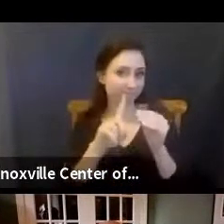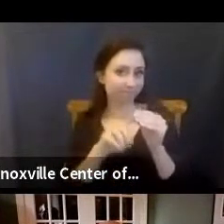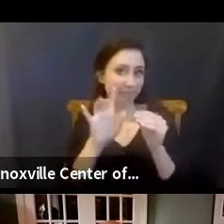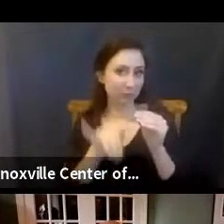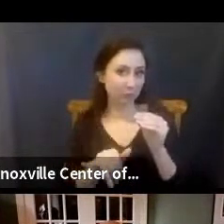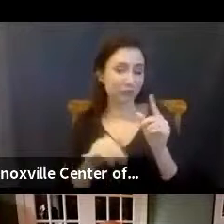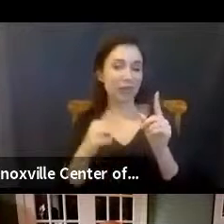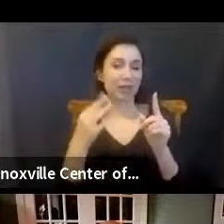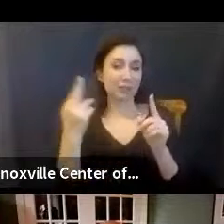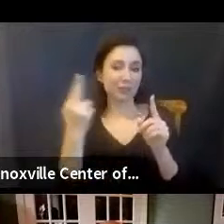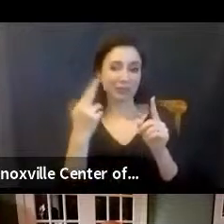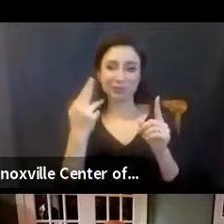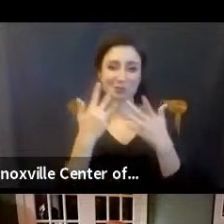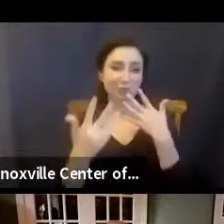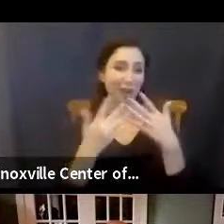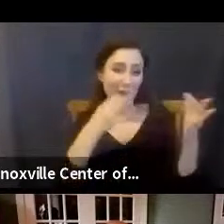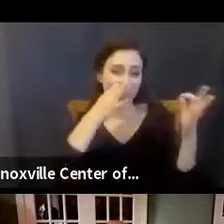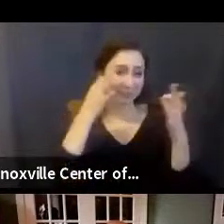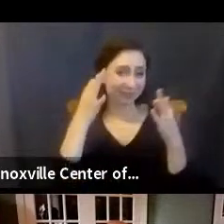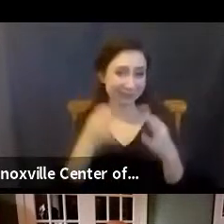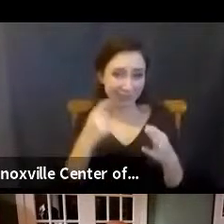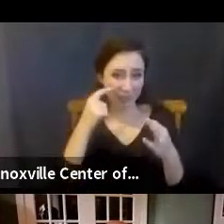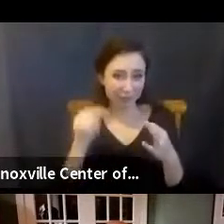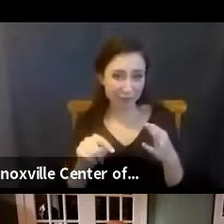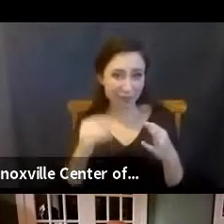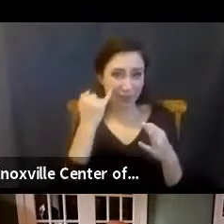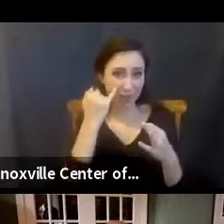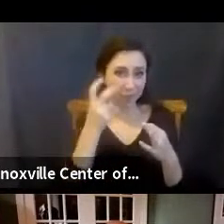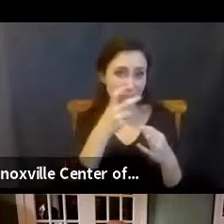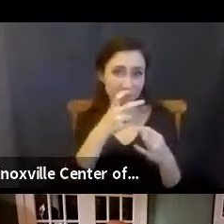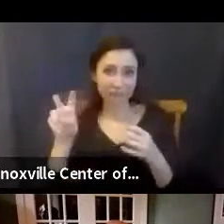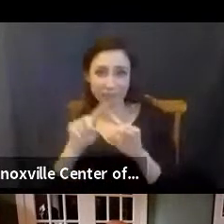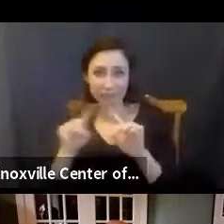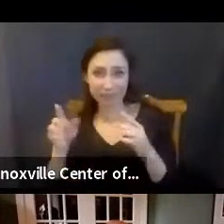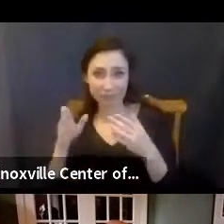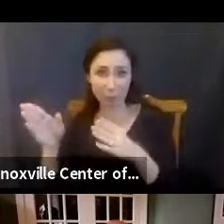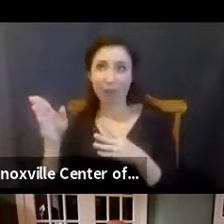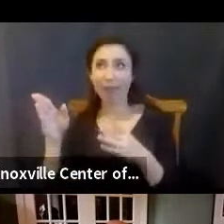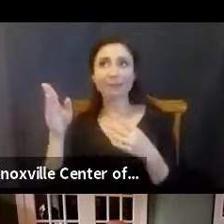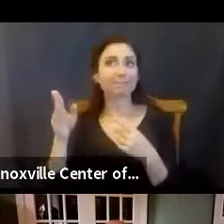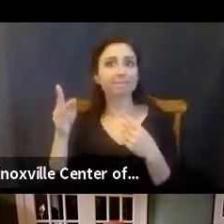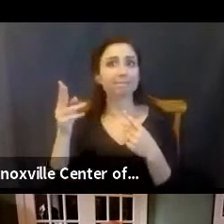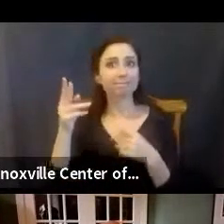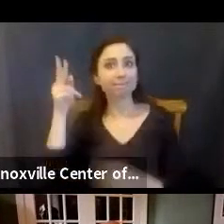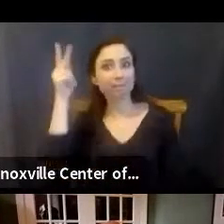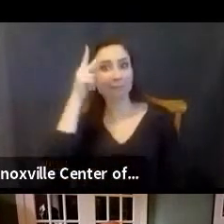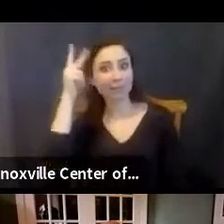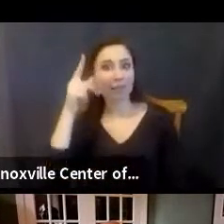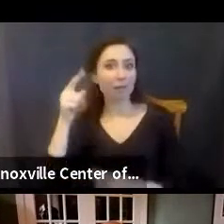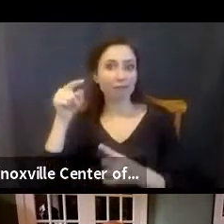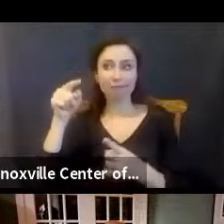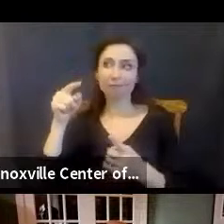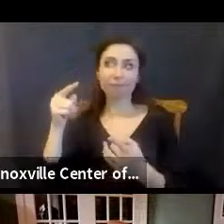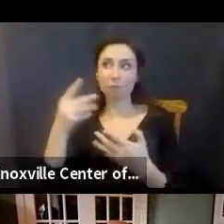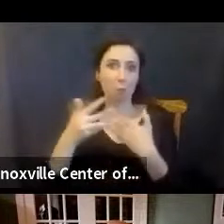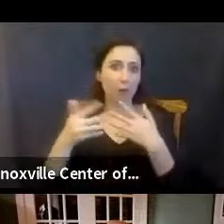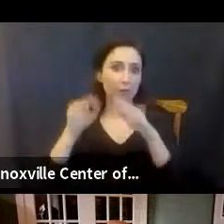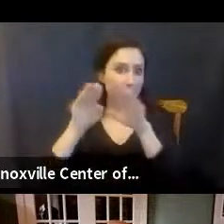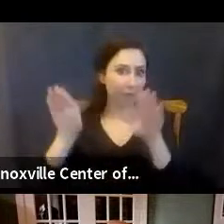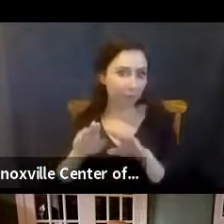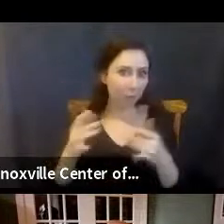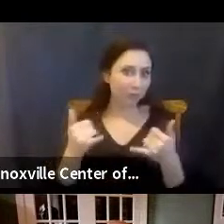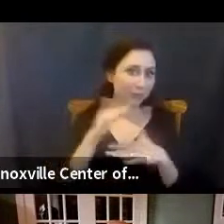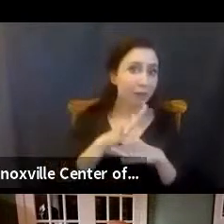wherever we go with this, again, if we're shifting philosophically at some level, maybe tonight, maybe some other time,